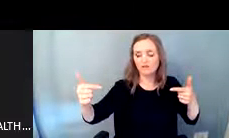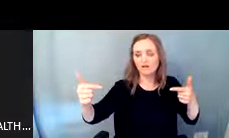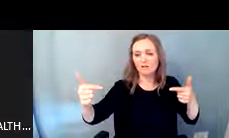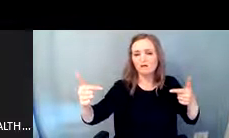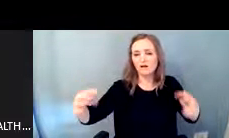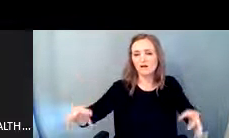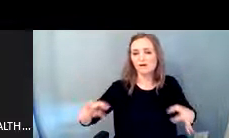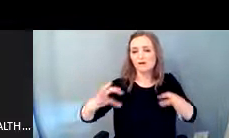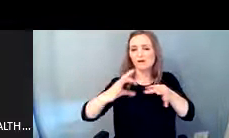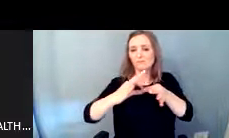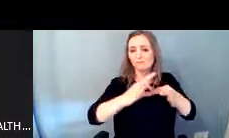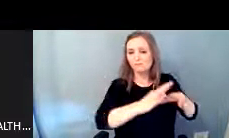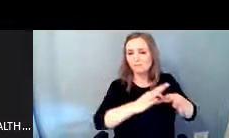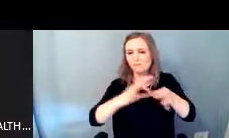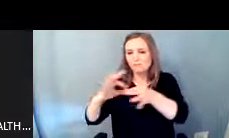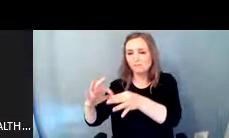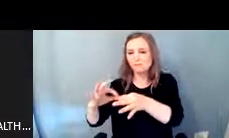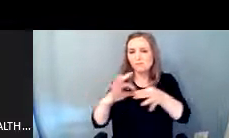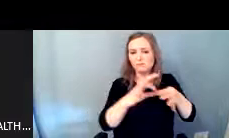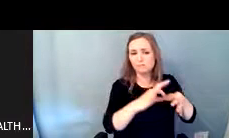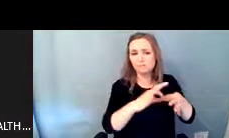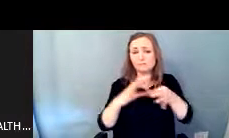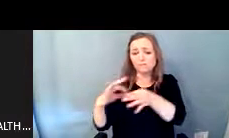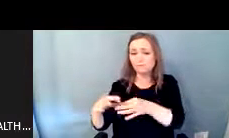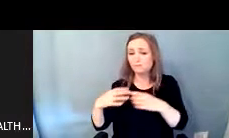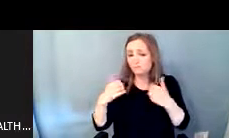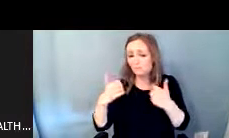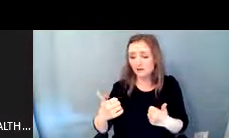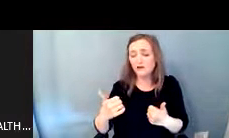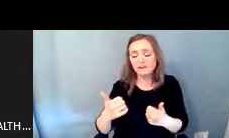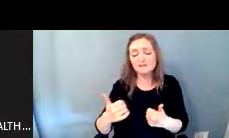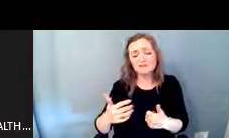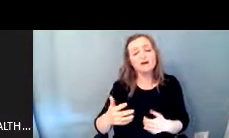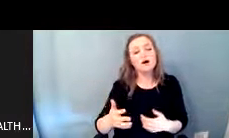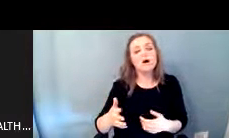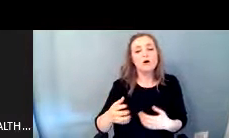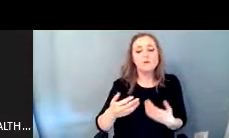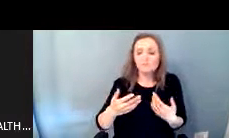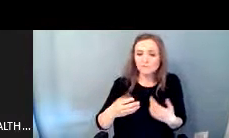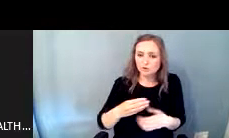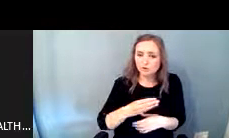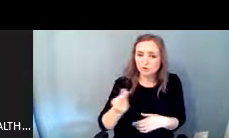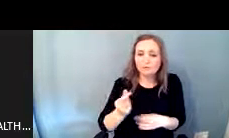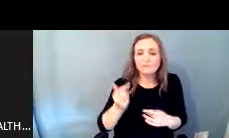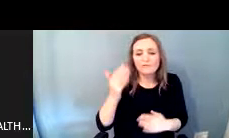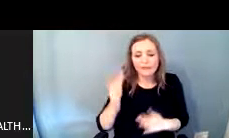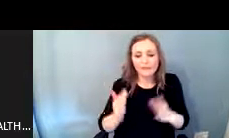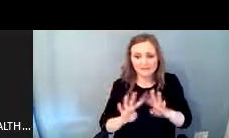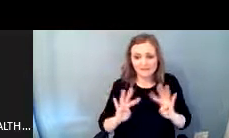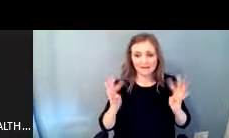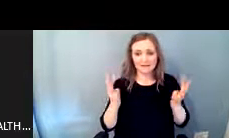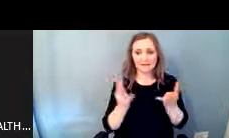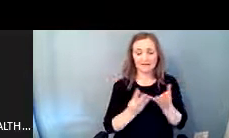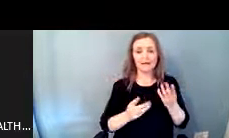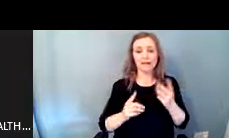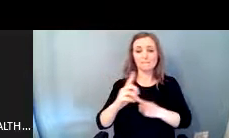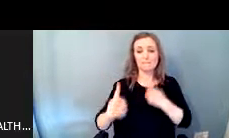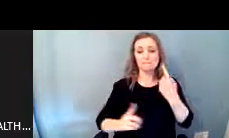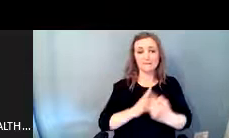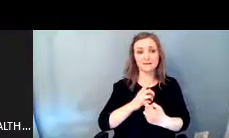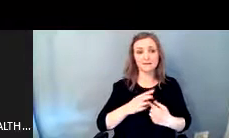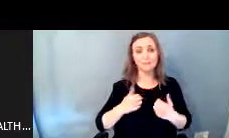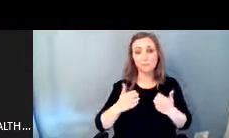And I think going forward, although I think we will want to have some face-to-face meetings, we'll see us continuing with a lot